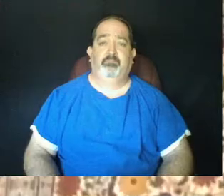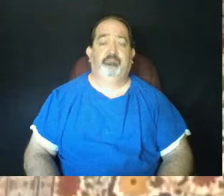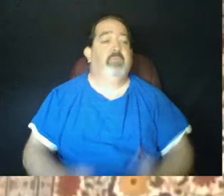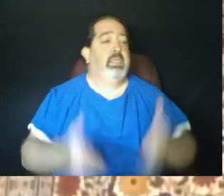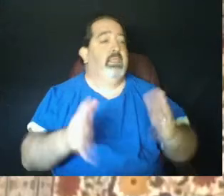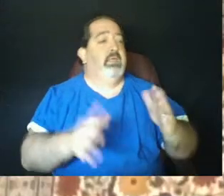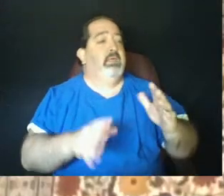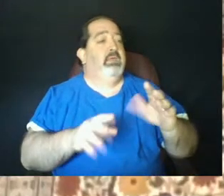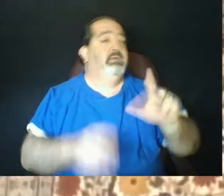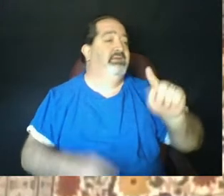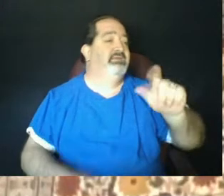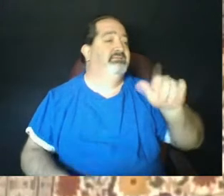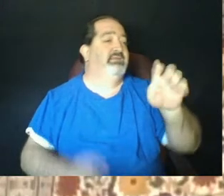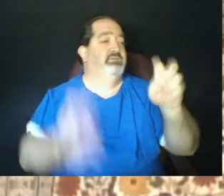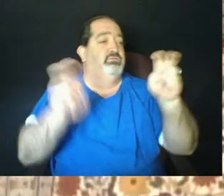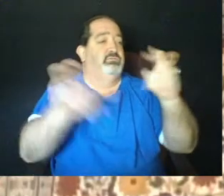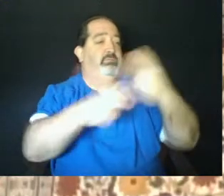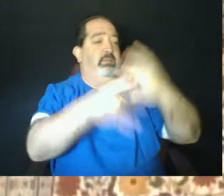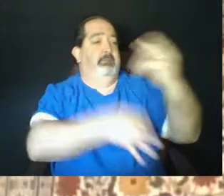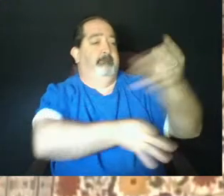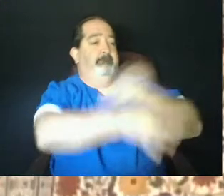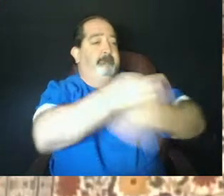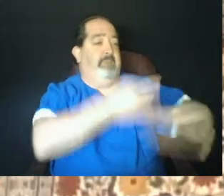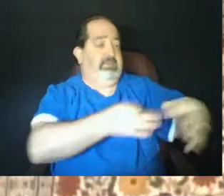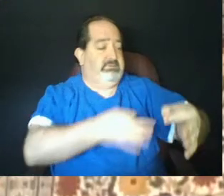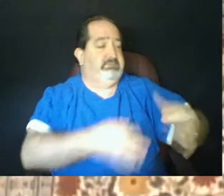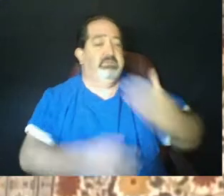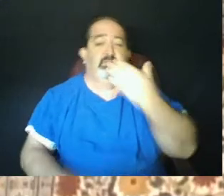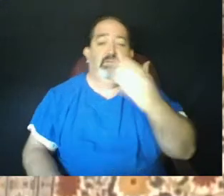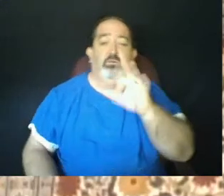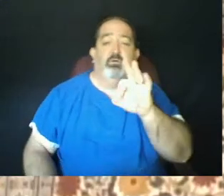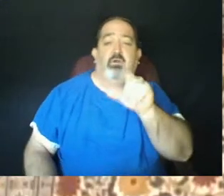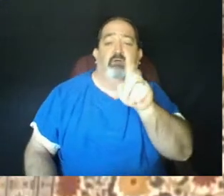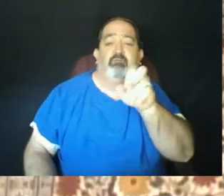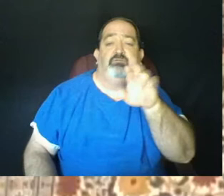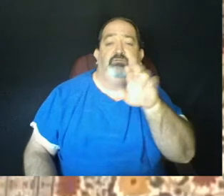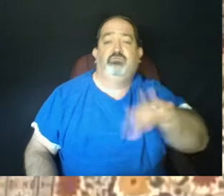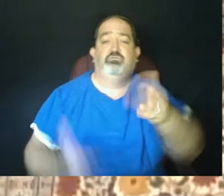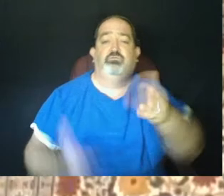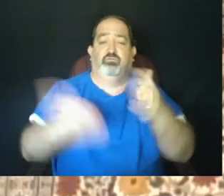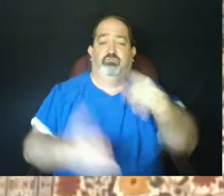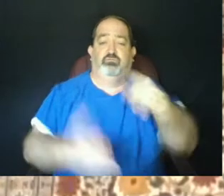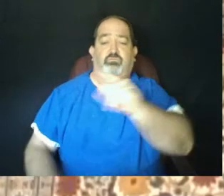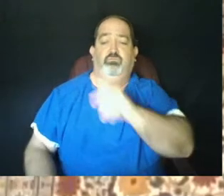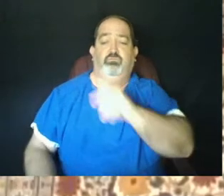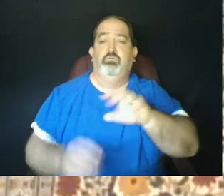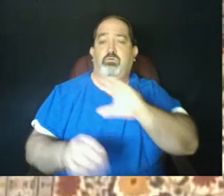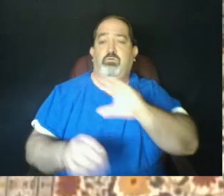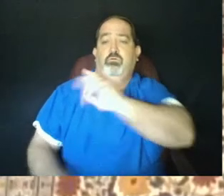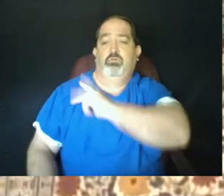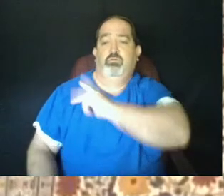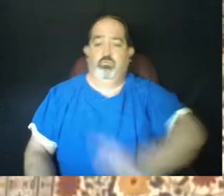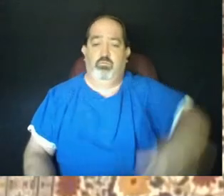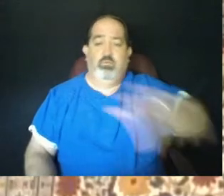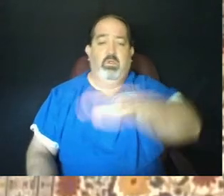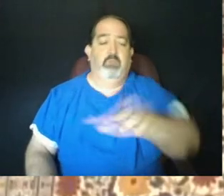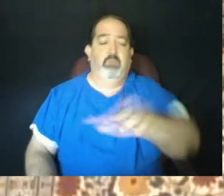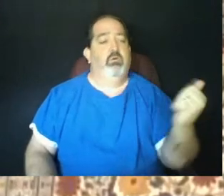Let the title pass. Thank you, officers, for your service to the realm. May all good fortune and goodwill attend